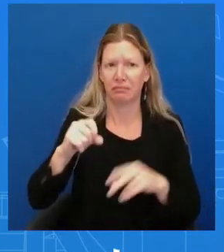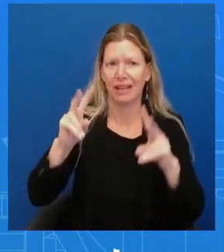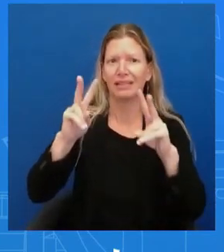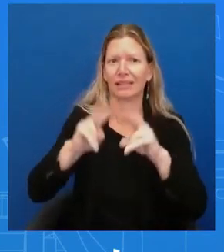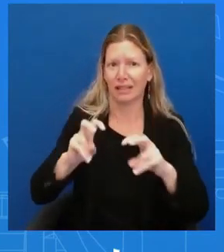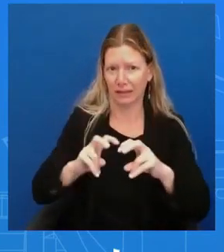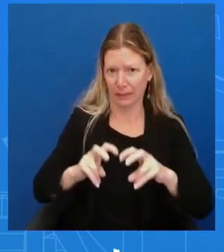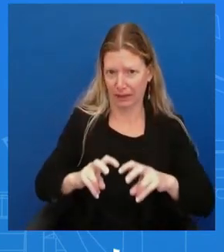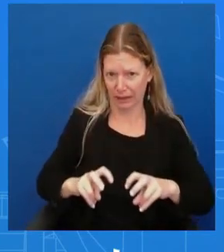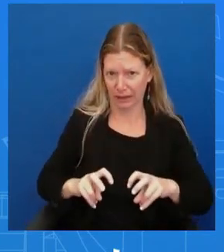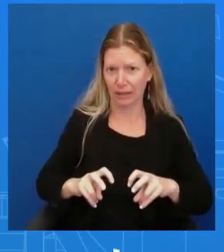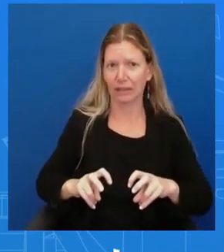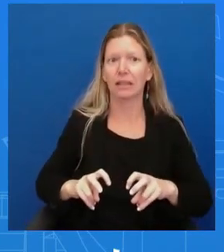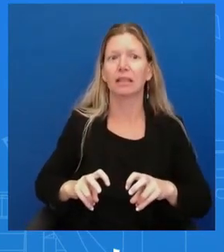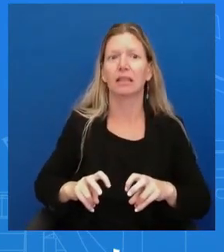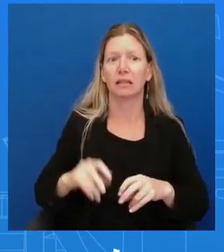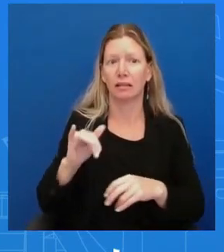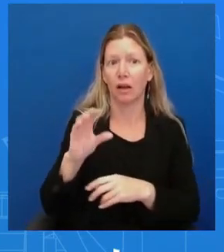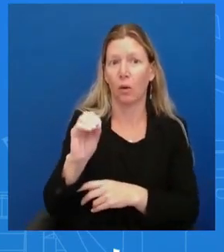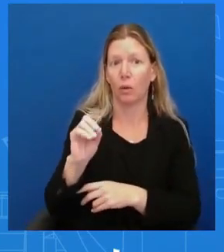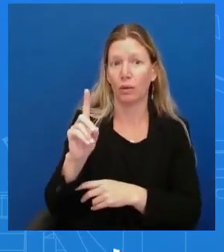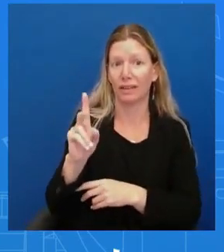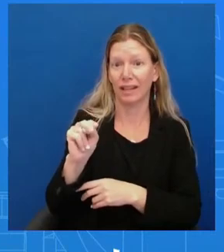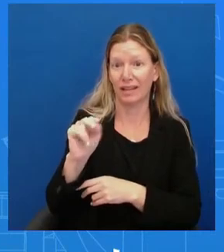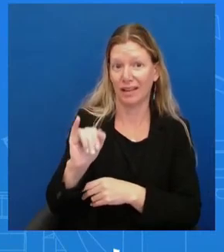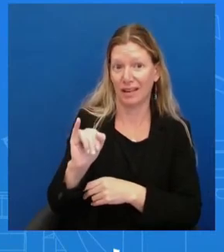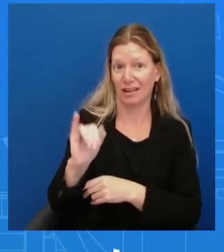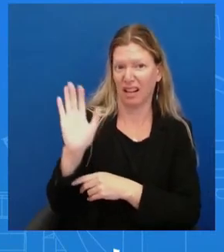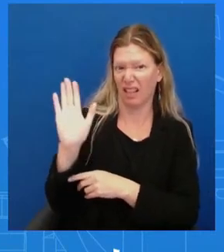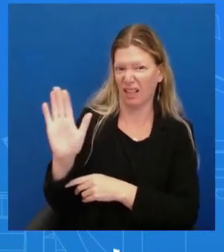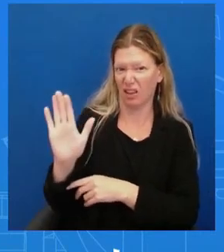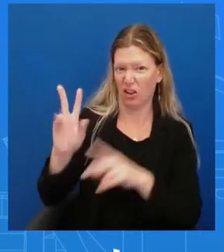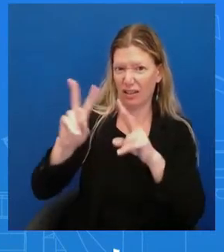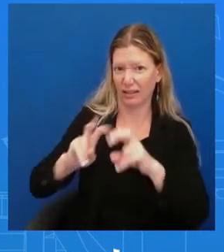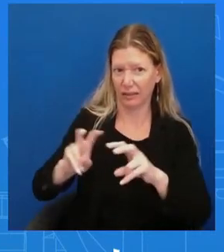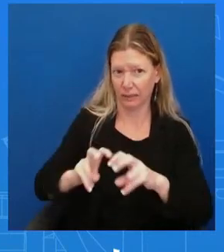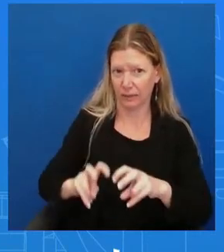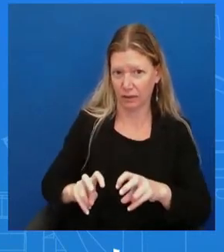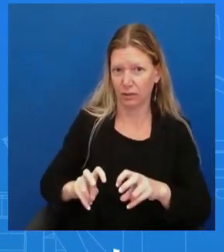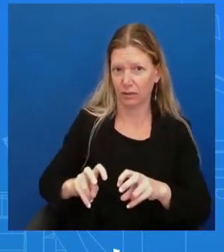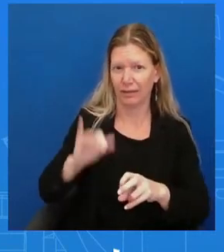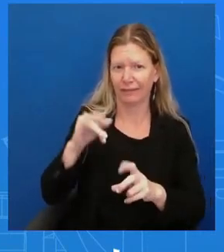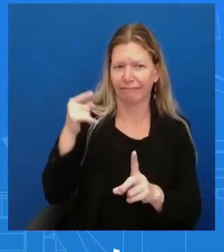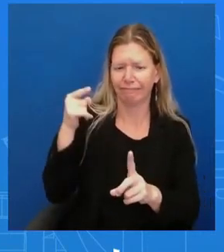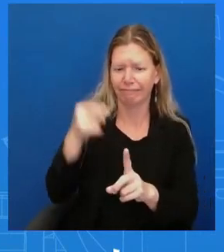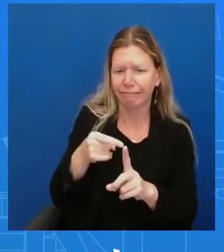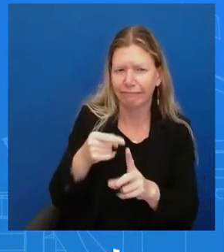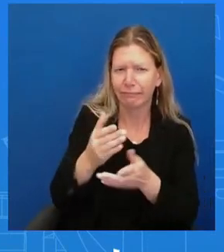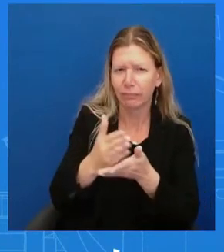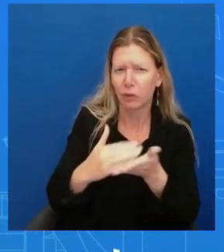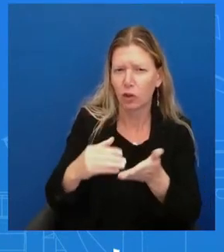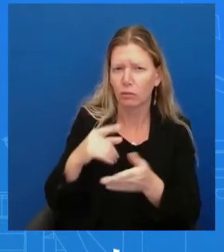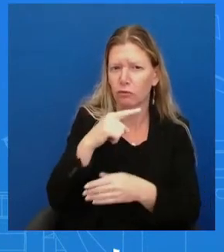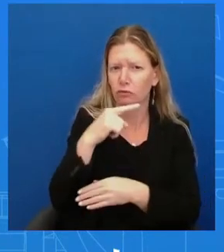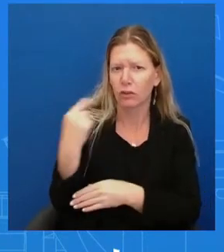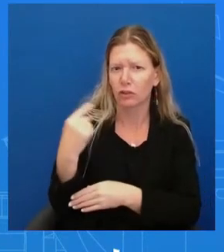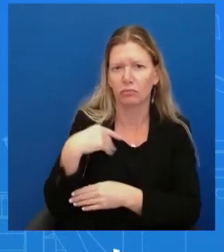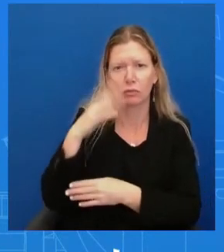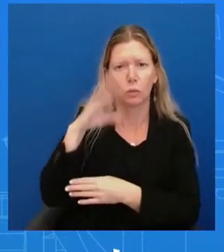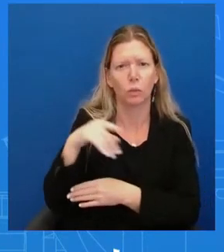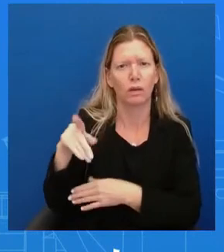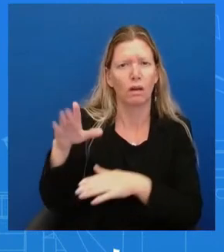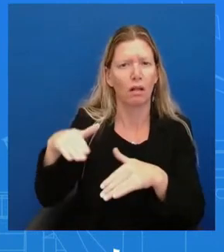their assessment. But that particular piece about Russia, I know that they had not concluded that. Right. And I know